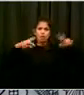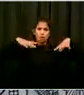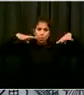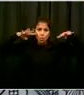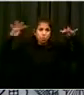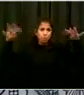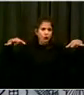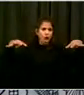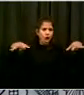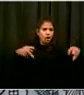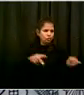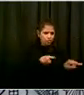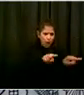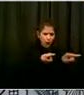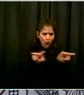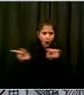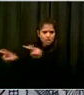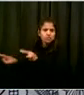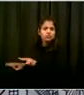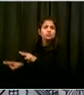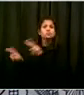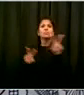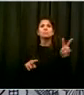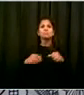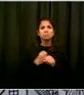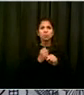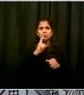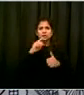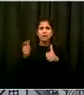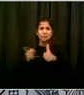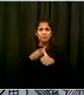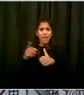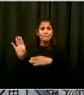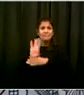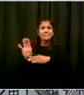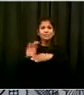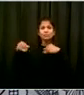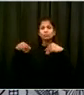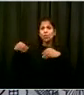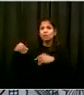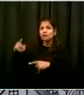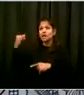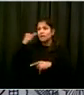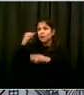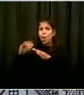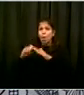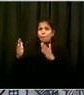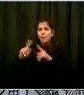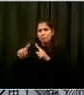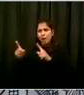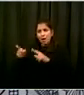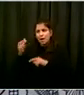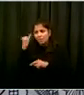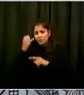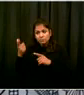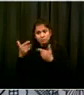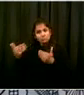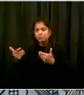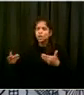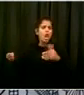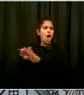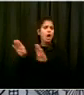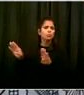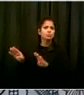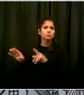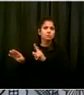not be, they'll be told to close immediately. If there is resistance, the business will be shut down and there'll be